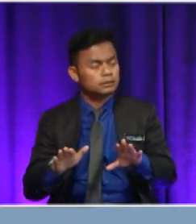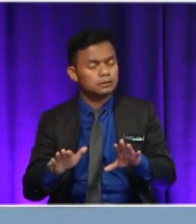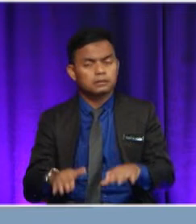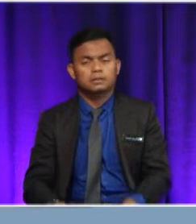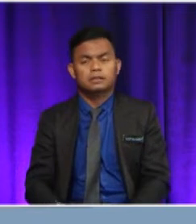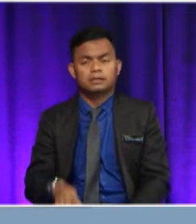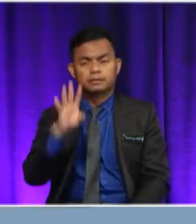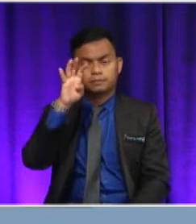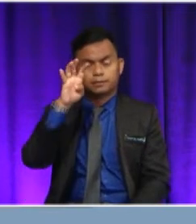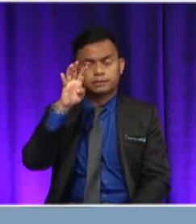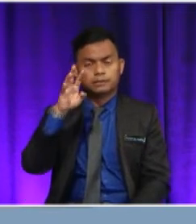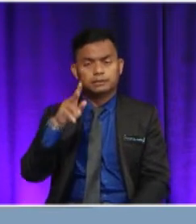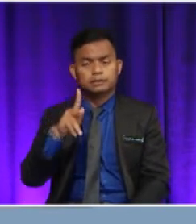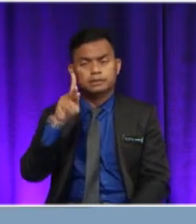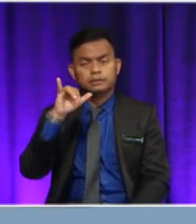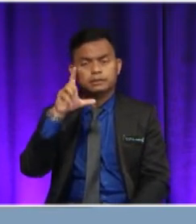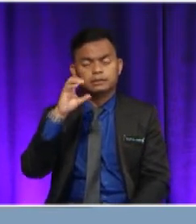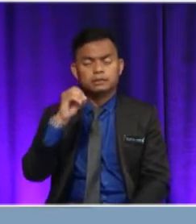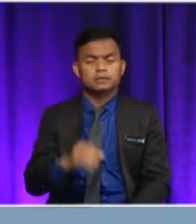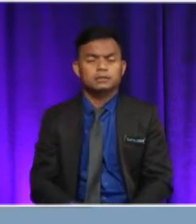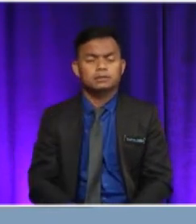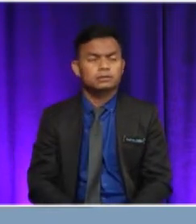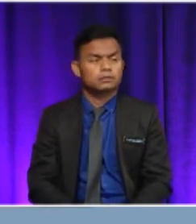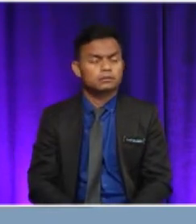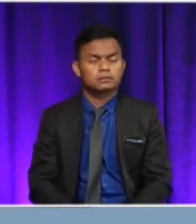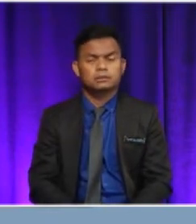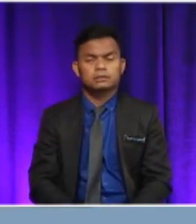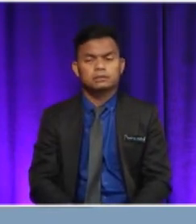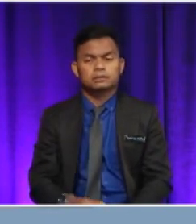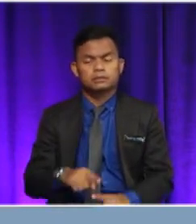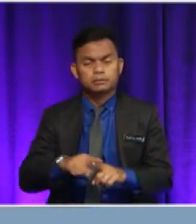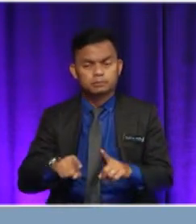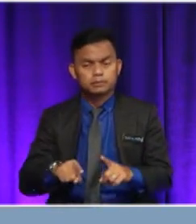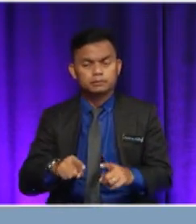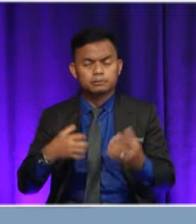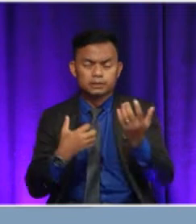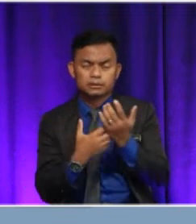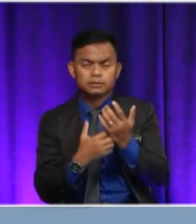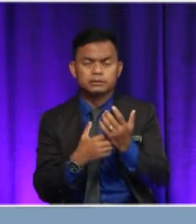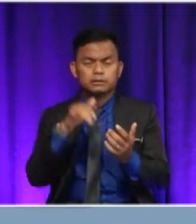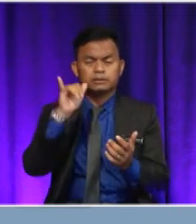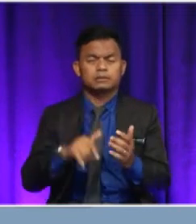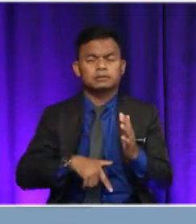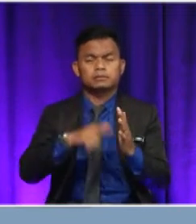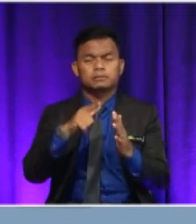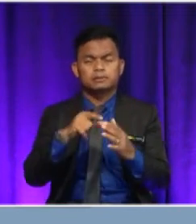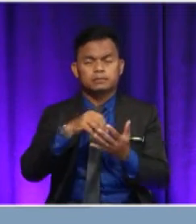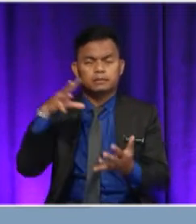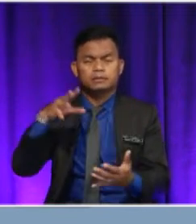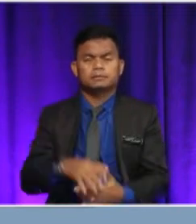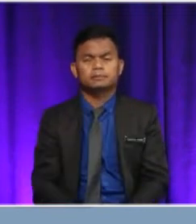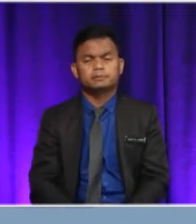kilos. Instead, the batteries took up most of the weight. So yeah, it could be a bit confusing, right,